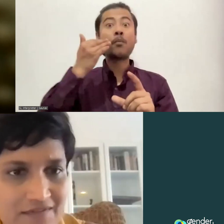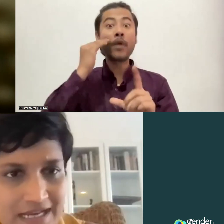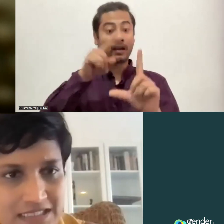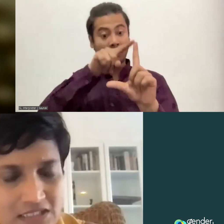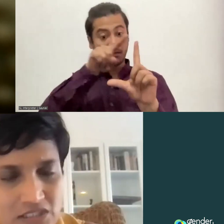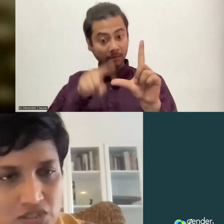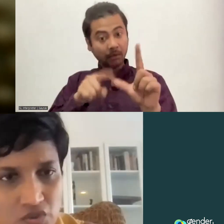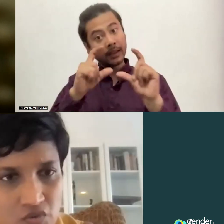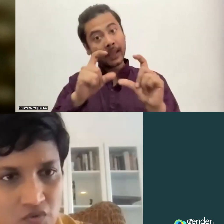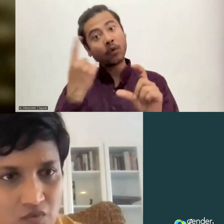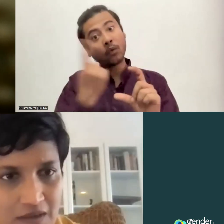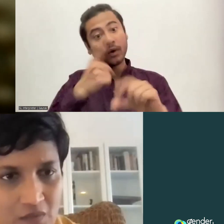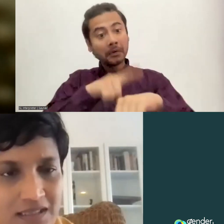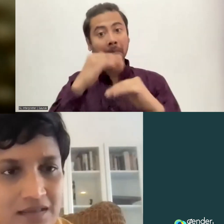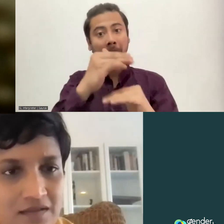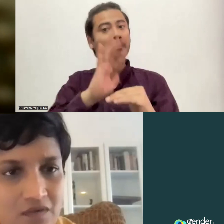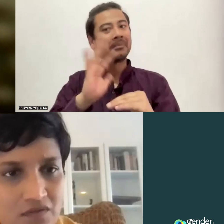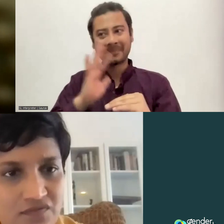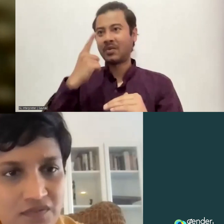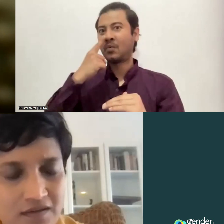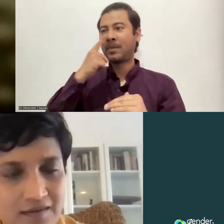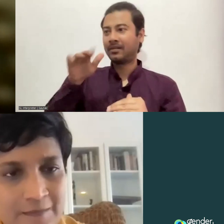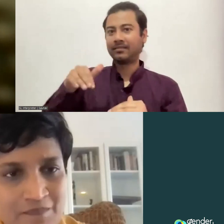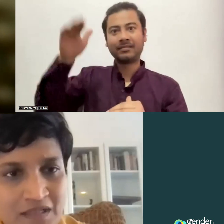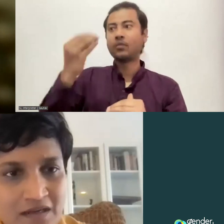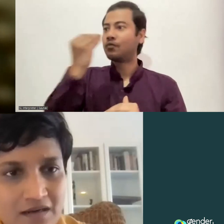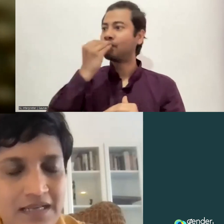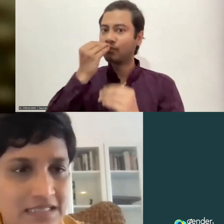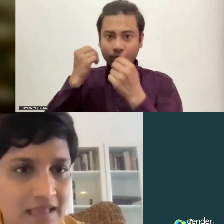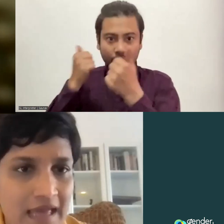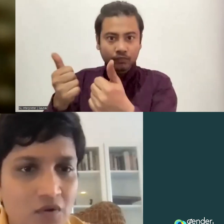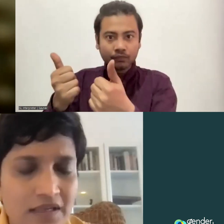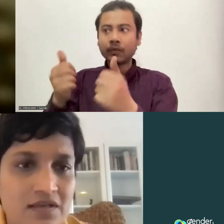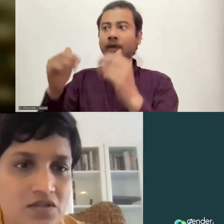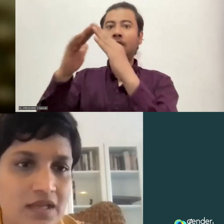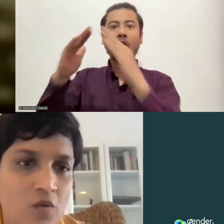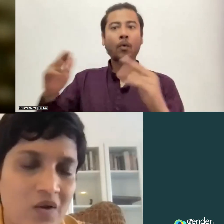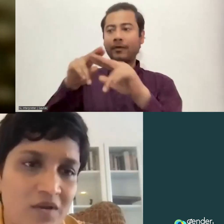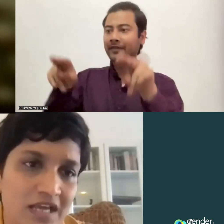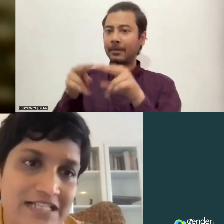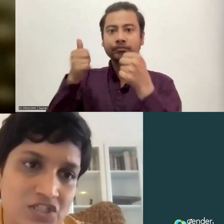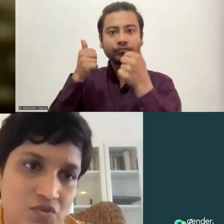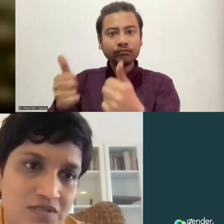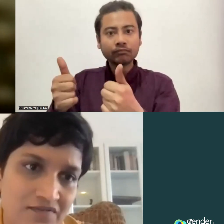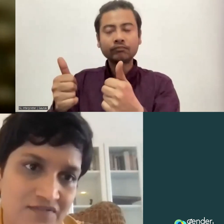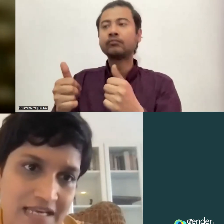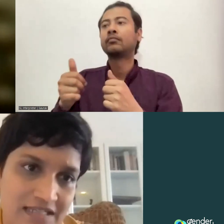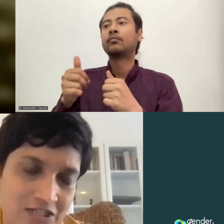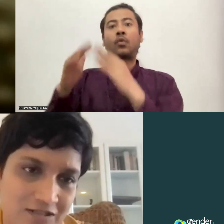they have access to within sort of the earnings that they have, or even do they go back home and do they have access to